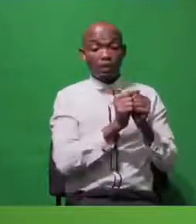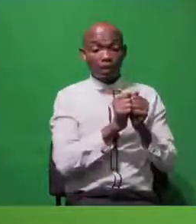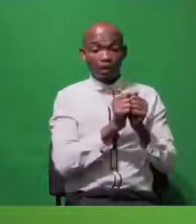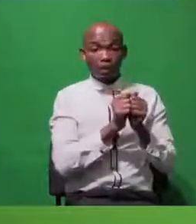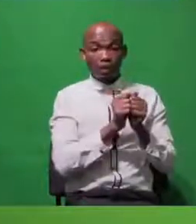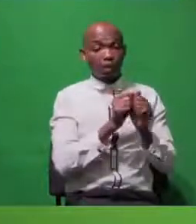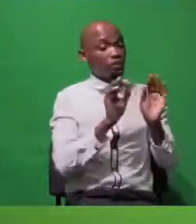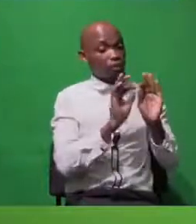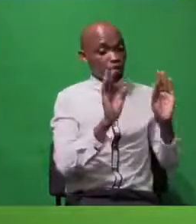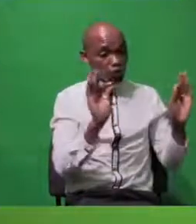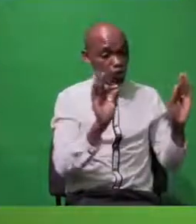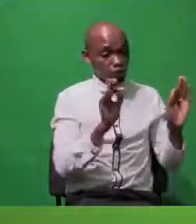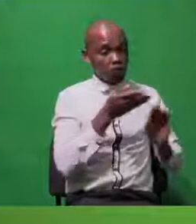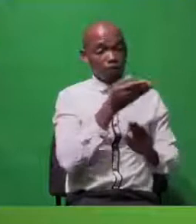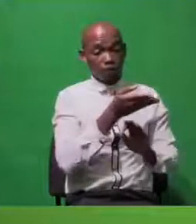shape.